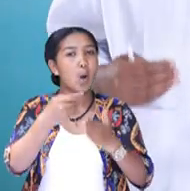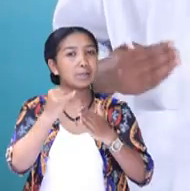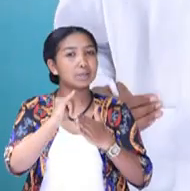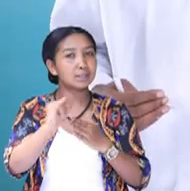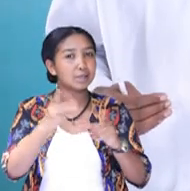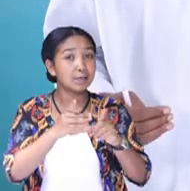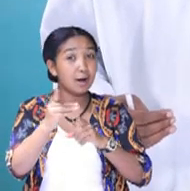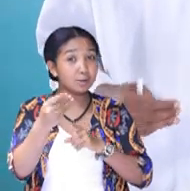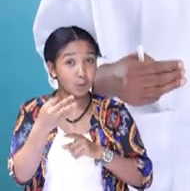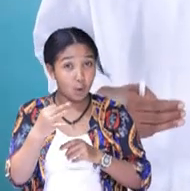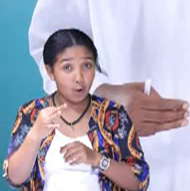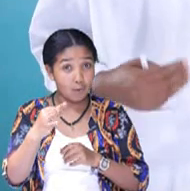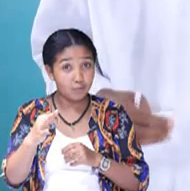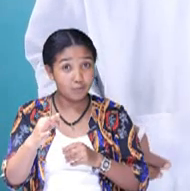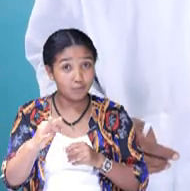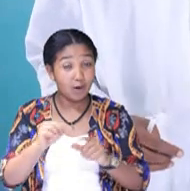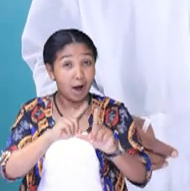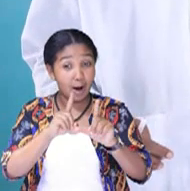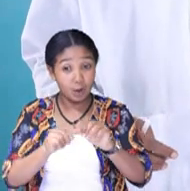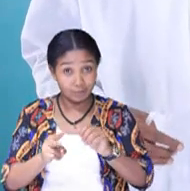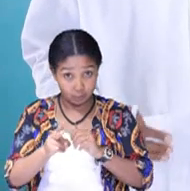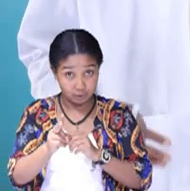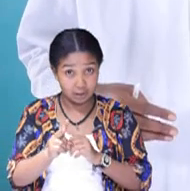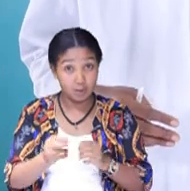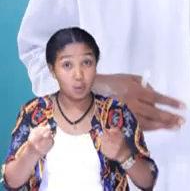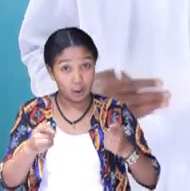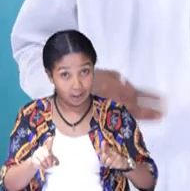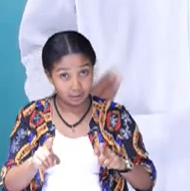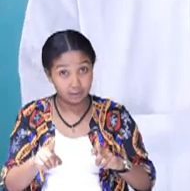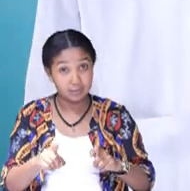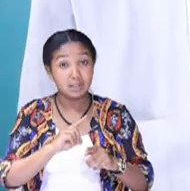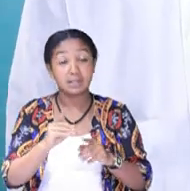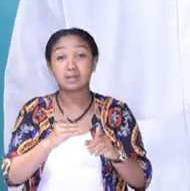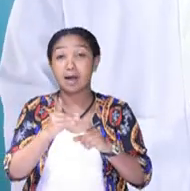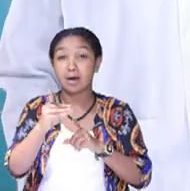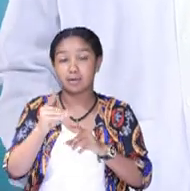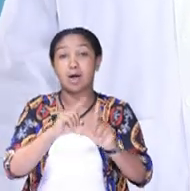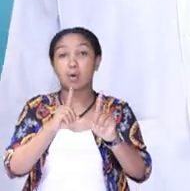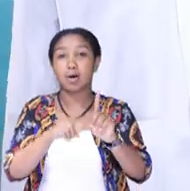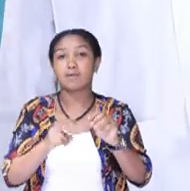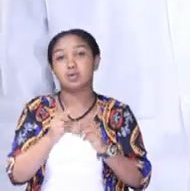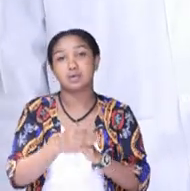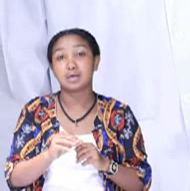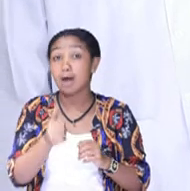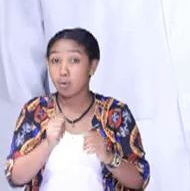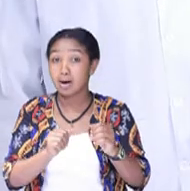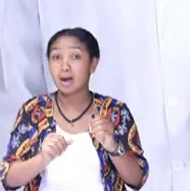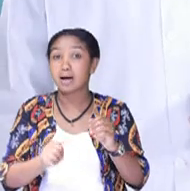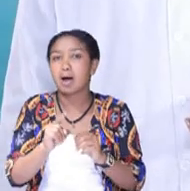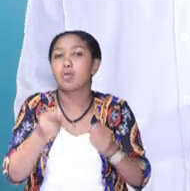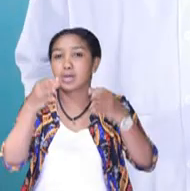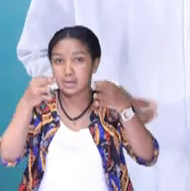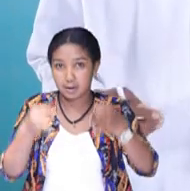What is the direction of angular velocity? Where is the direction of the angular velocity and angular acceleration?